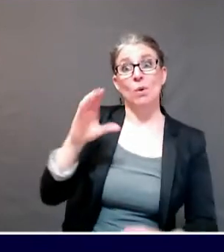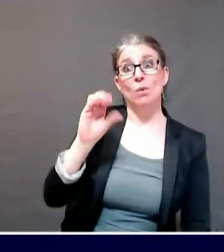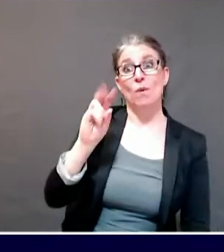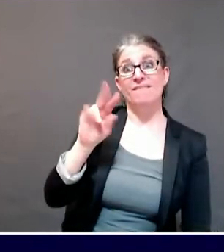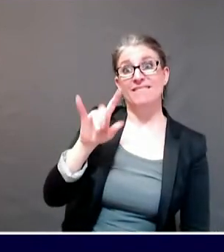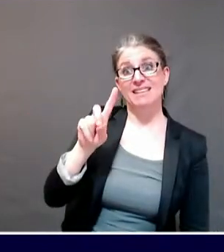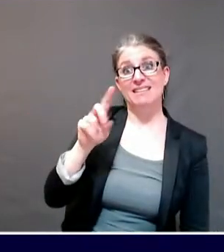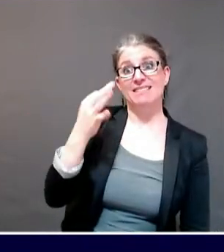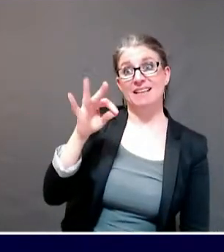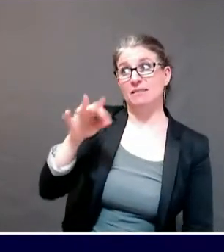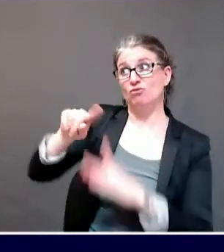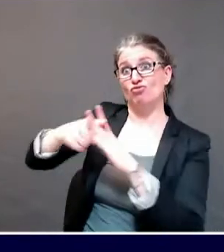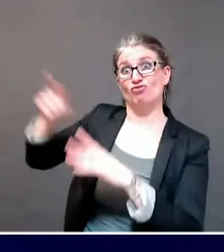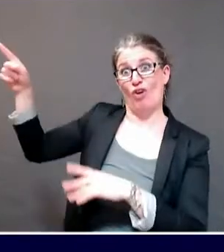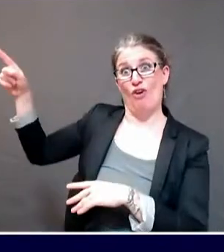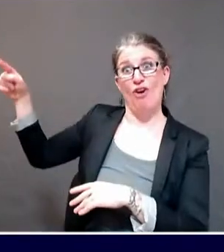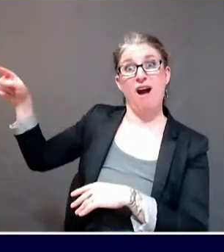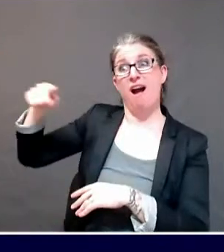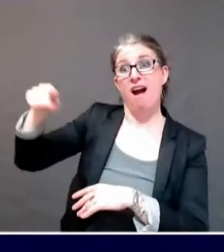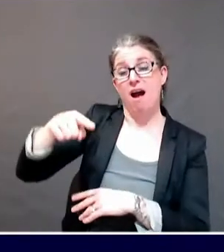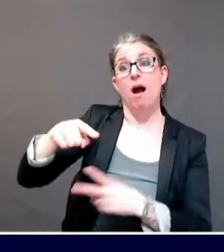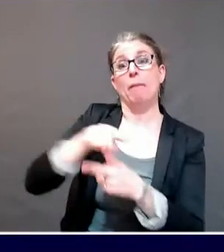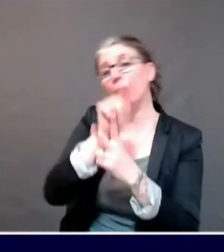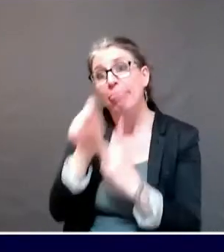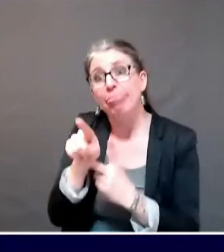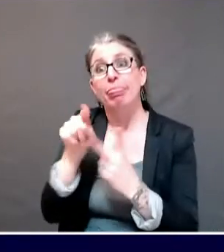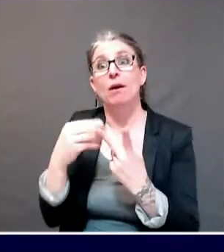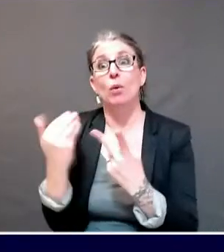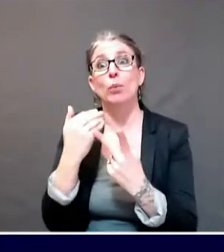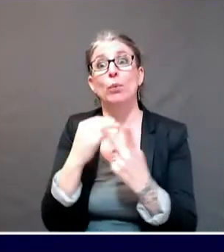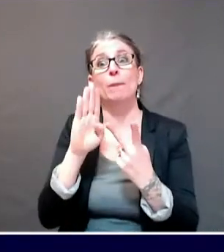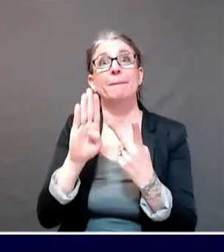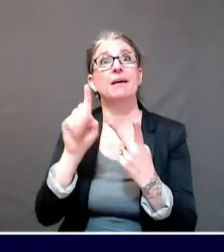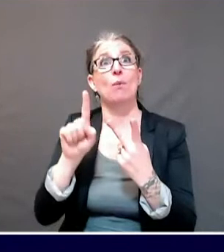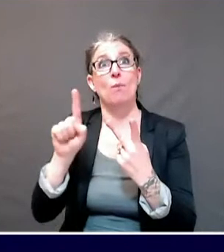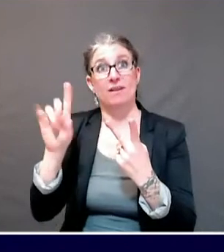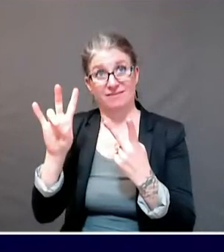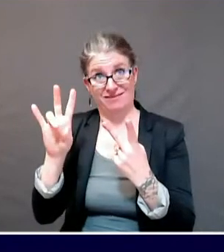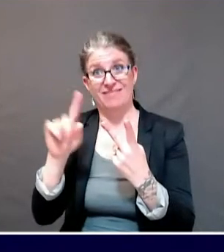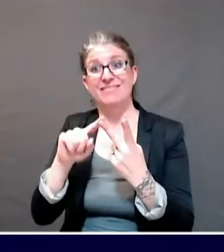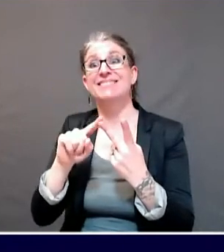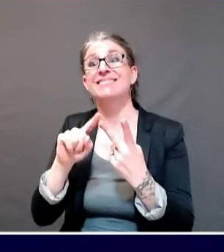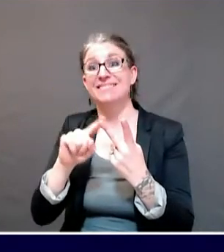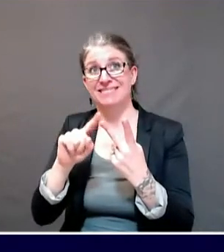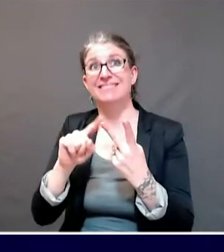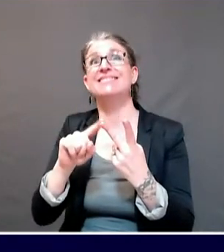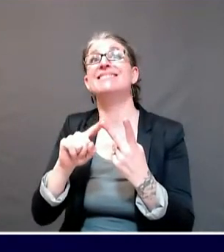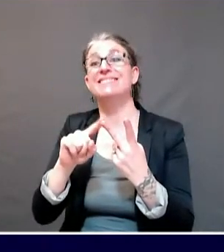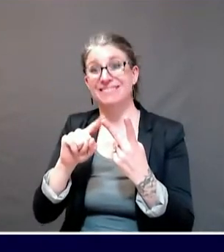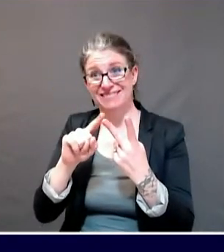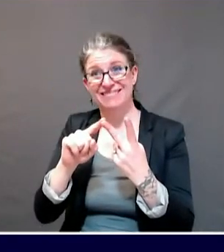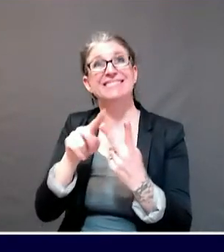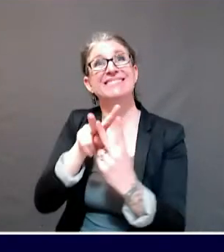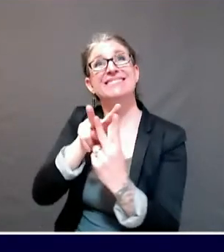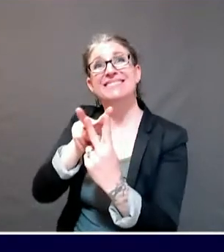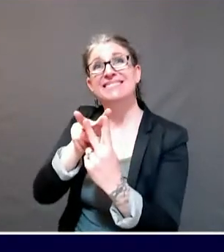COVID-19 strains. It's just better at spreading. But the tools that we have used thus far, face